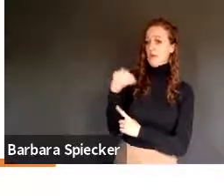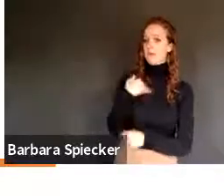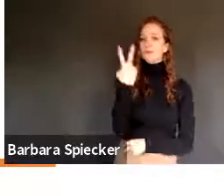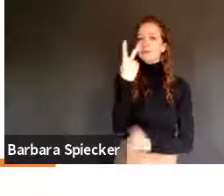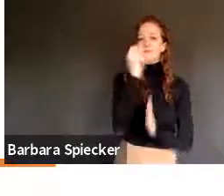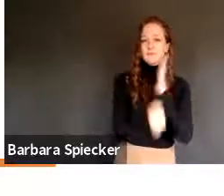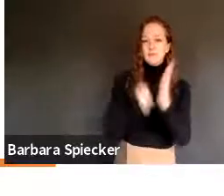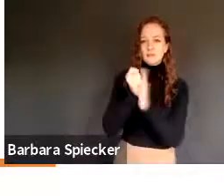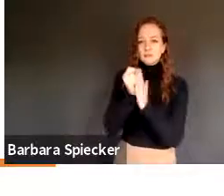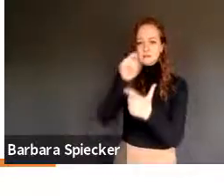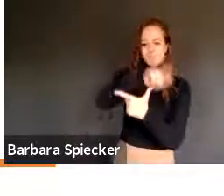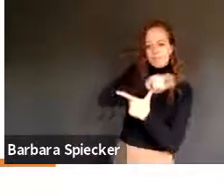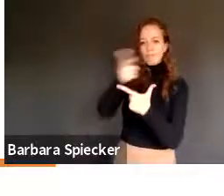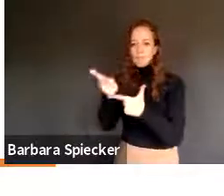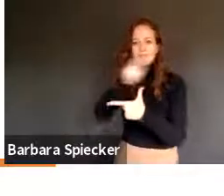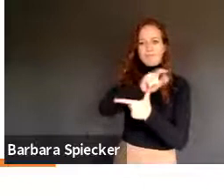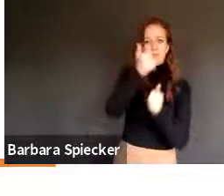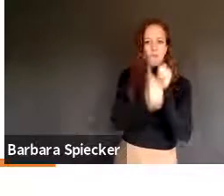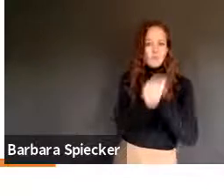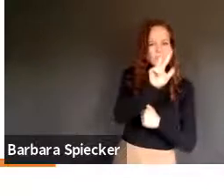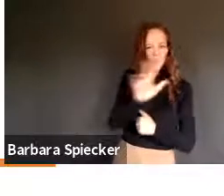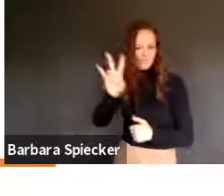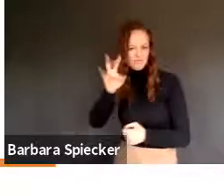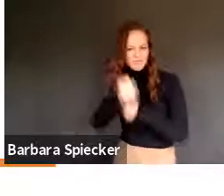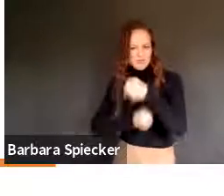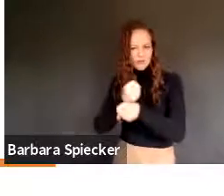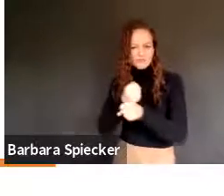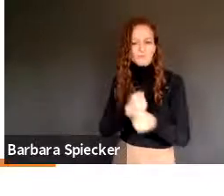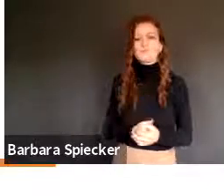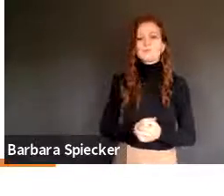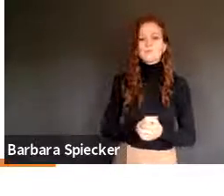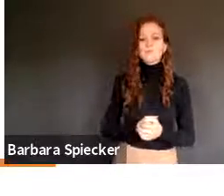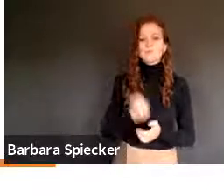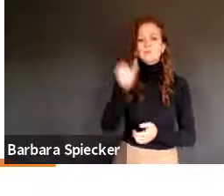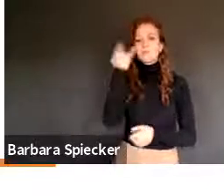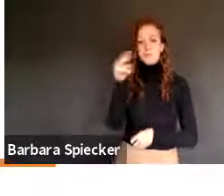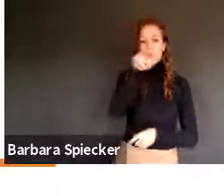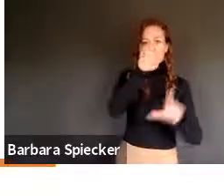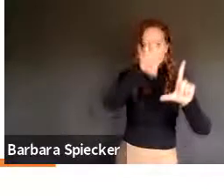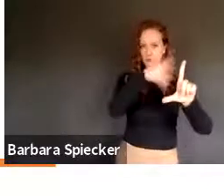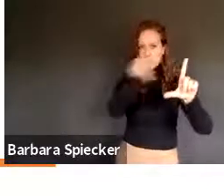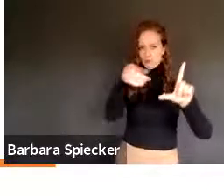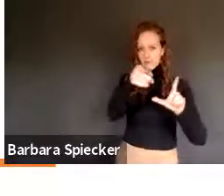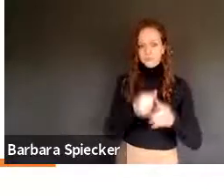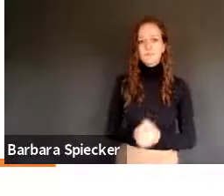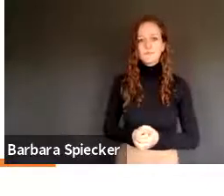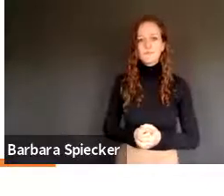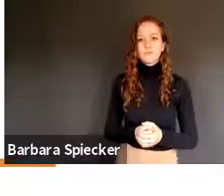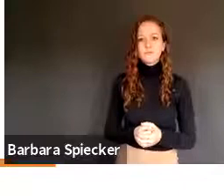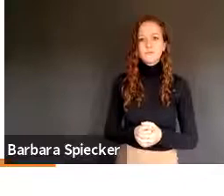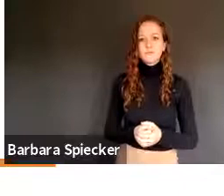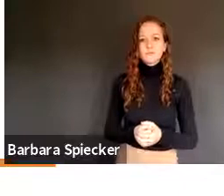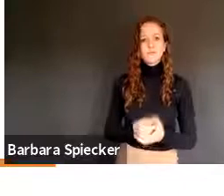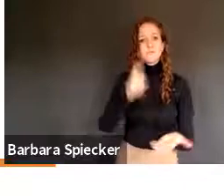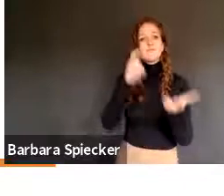then on coastal communities. ENSO has two phases that alternate every 3 to 7 years. Looking at the